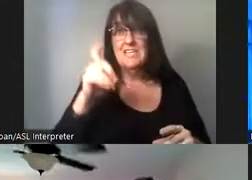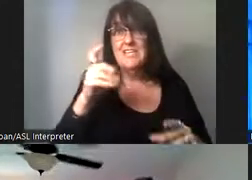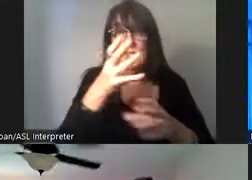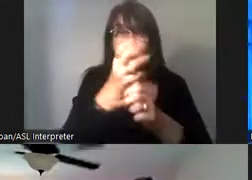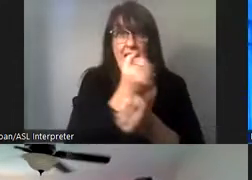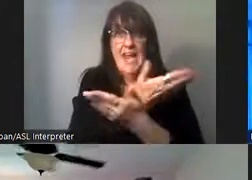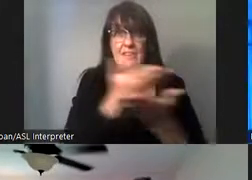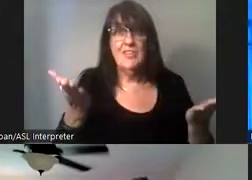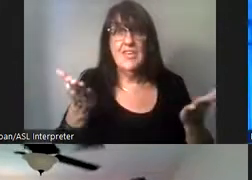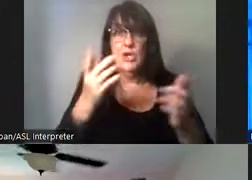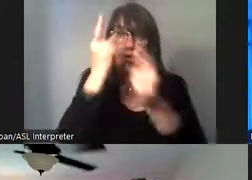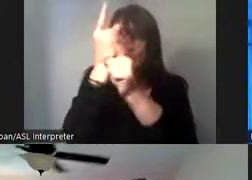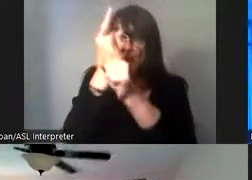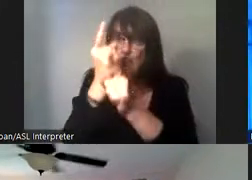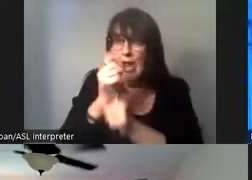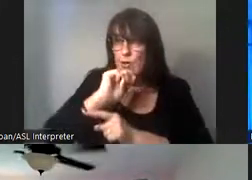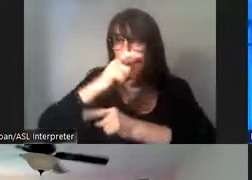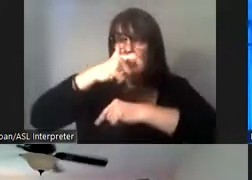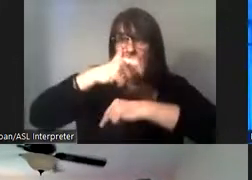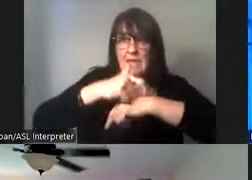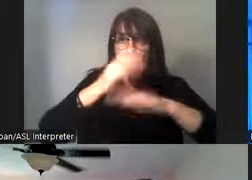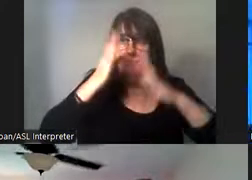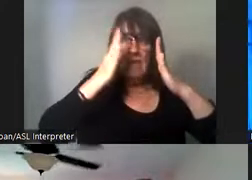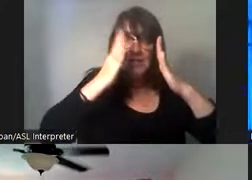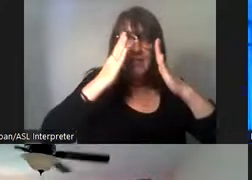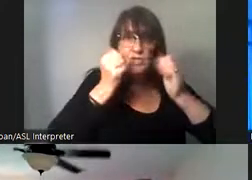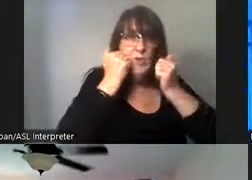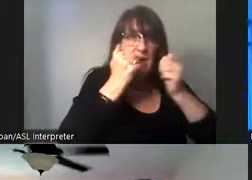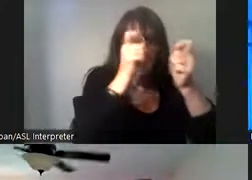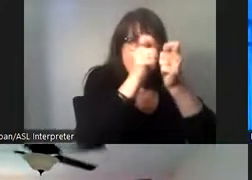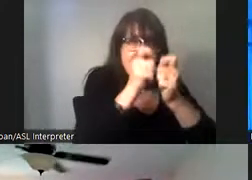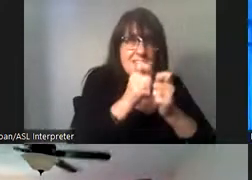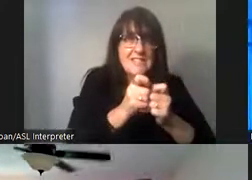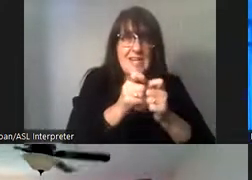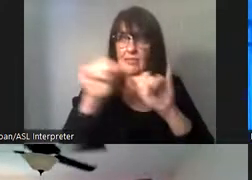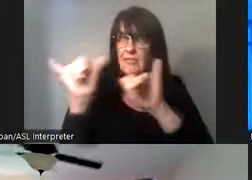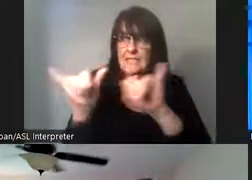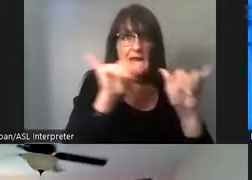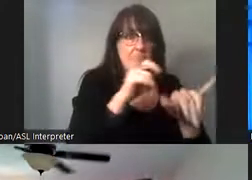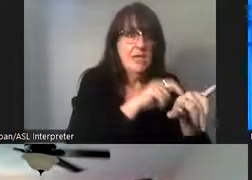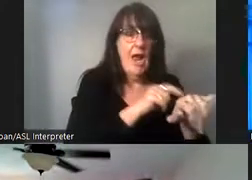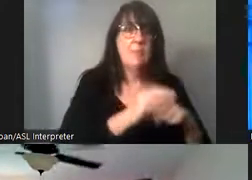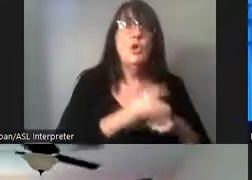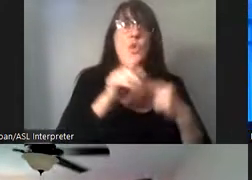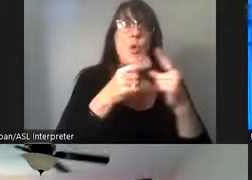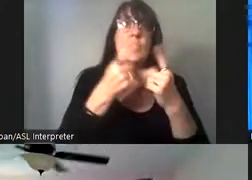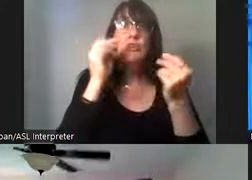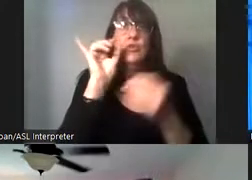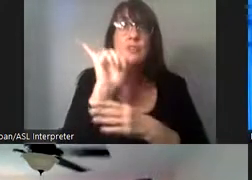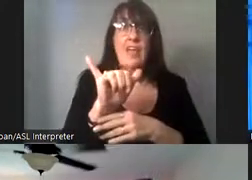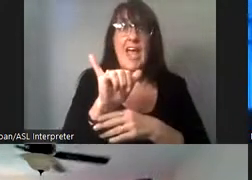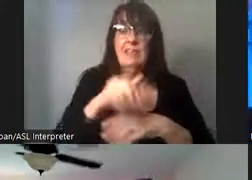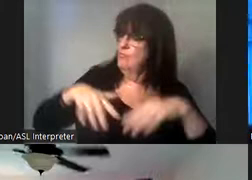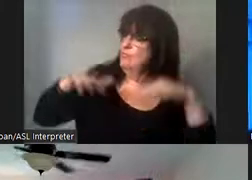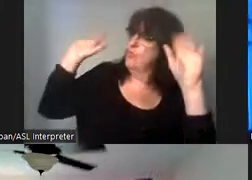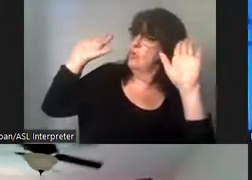everything right all the time and pay attention to every variable simultaneously. And when they do that, they throw up their arms and say,